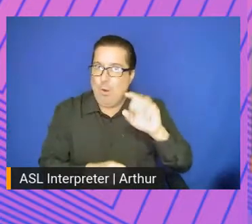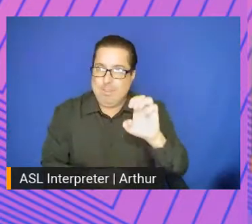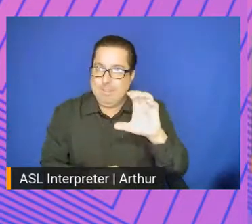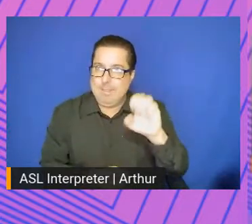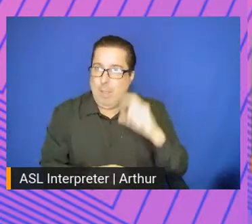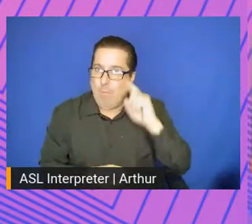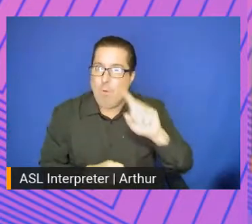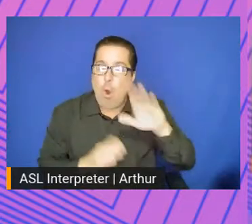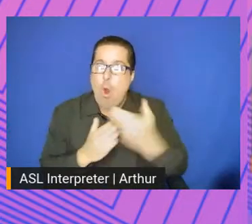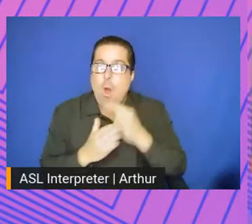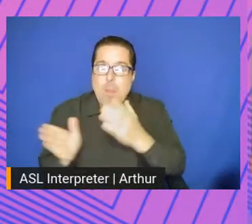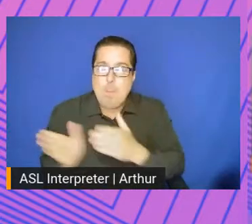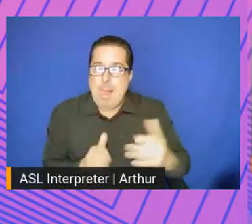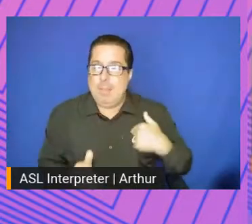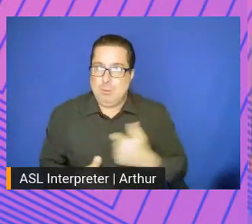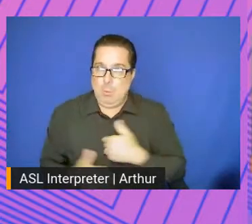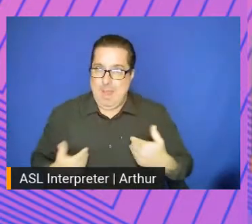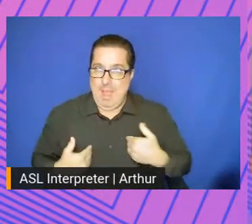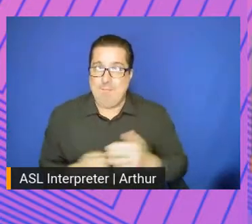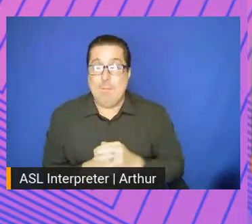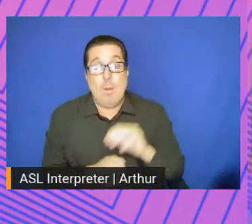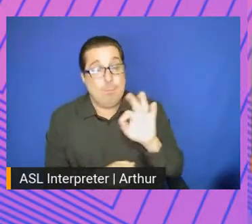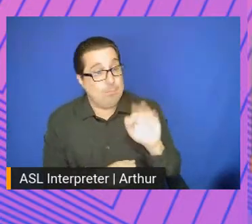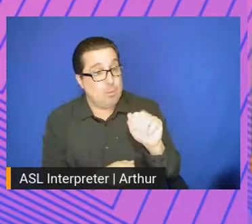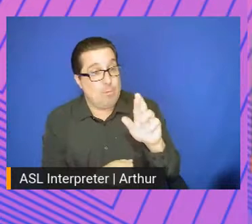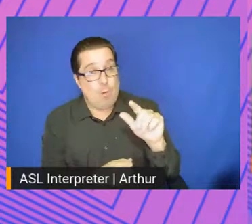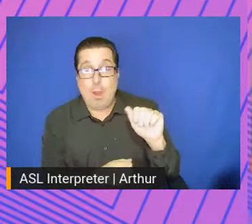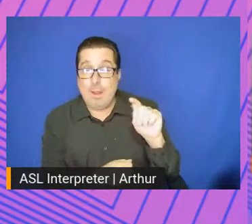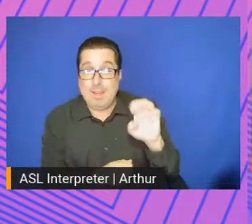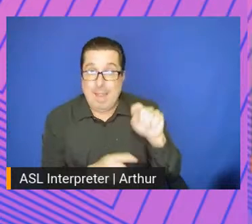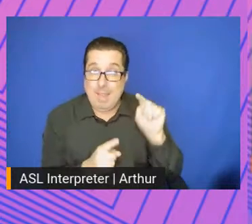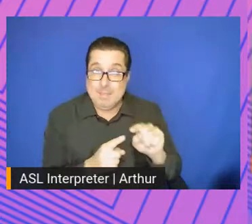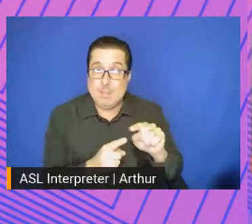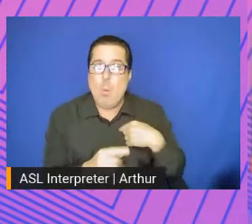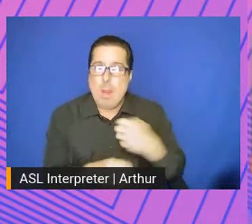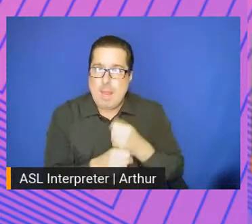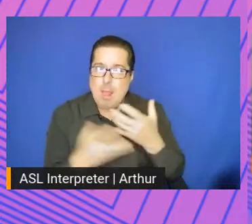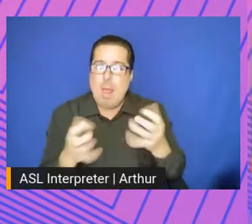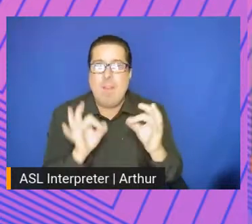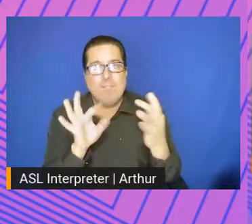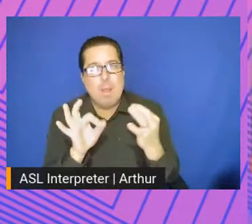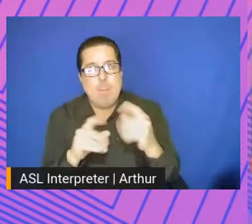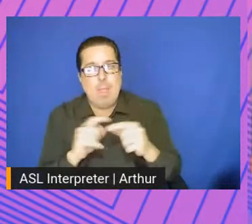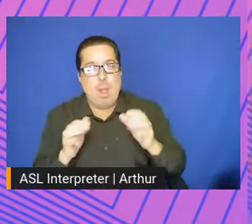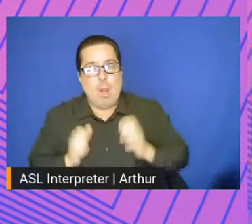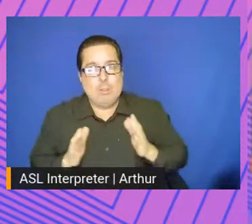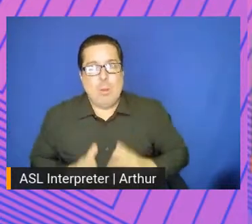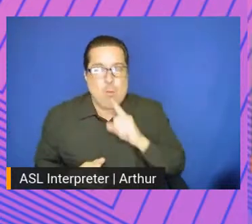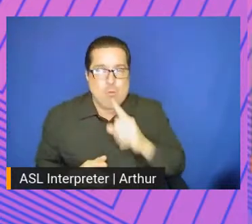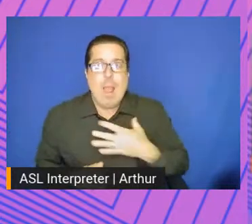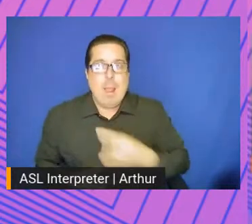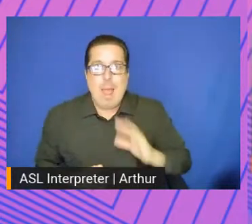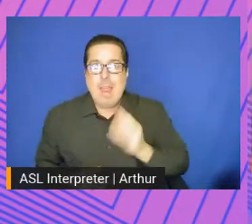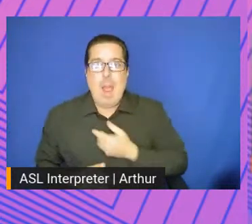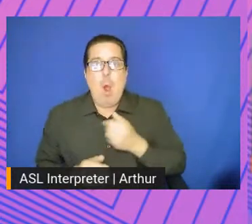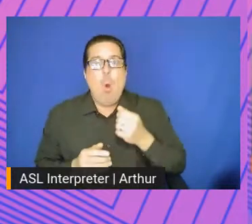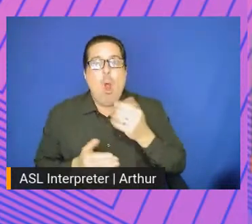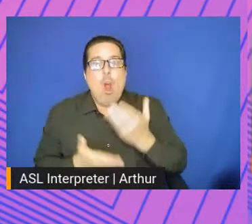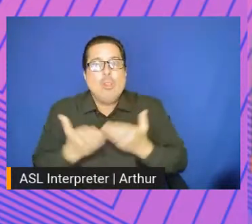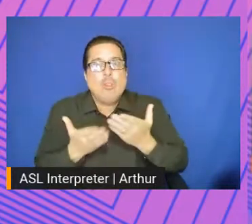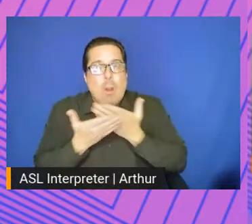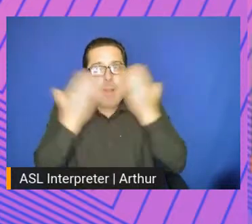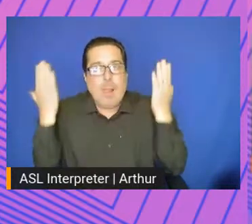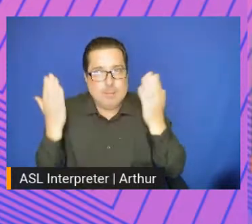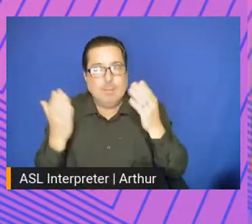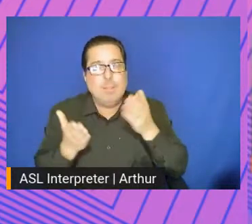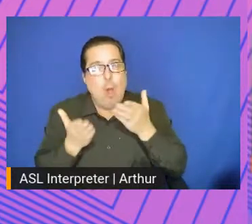we have. Fargate, which is, we get a lot of feedback that customers really like our ECS serverless offering, and we're going to